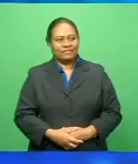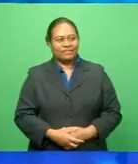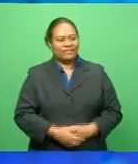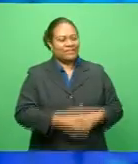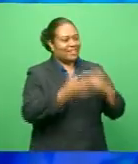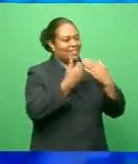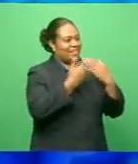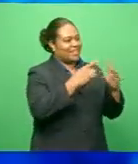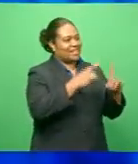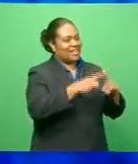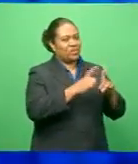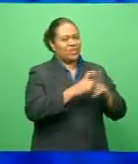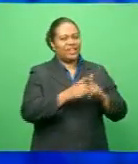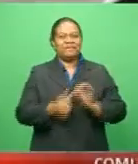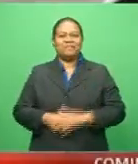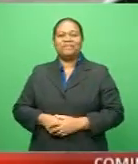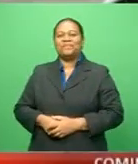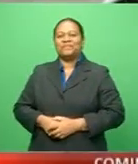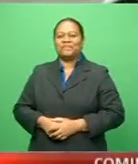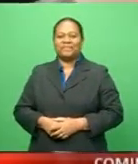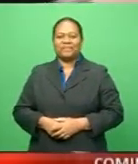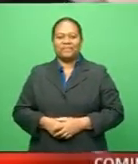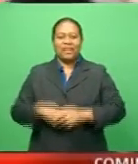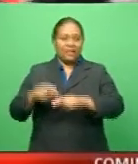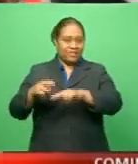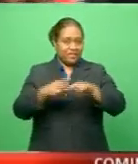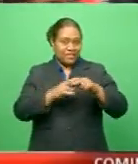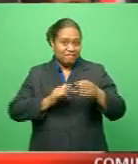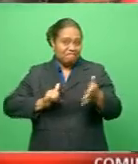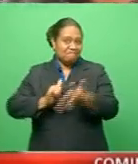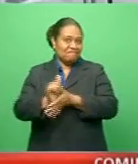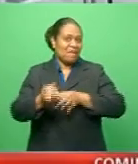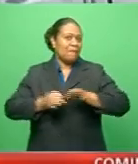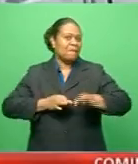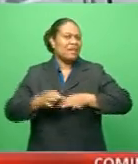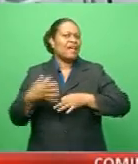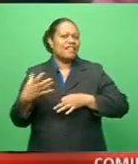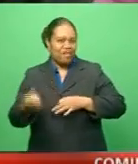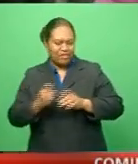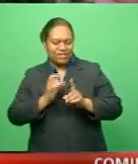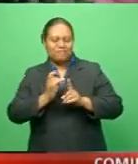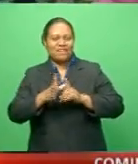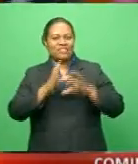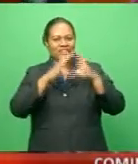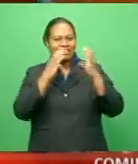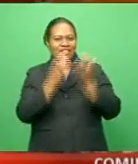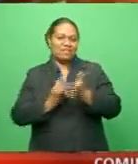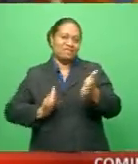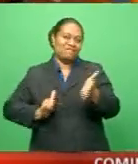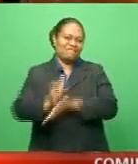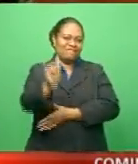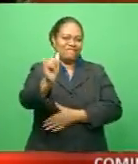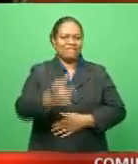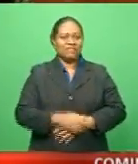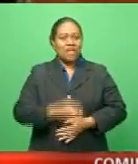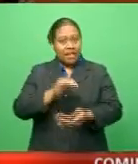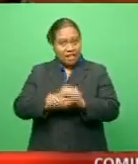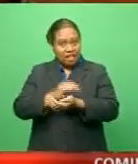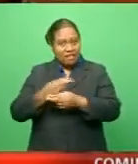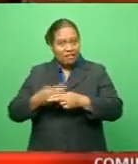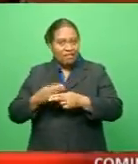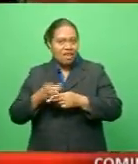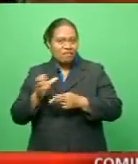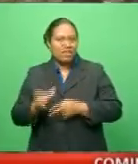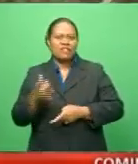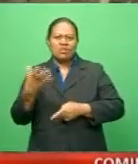Thanks, Edwin. Coming up, Fiji Airways plans special pre-Christmas flight. And cover farmers urged